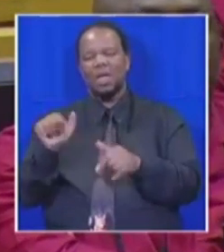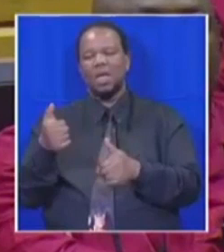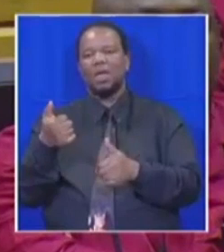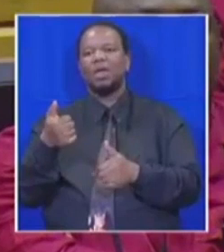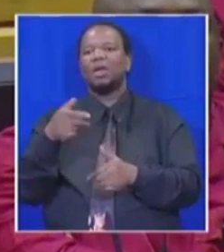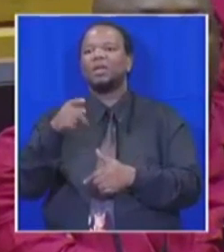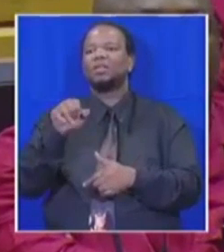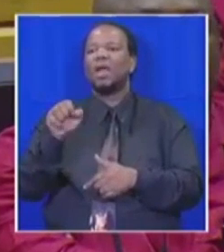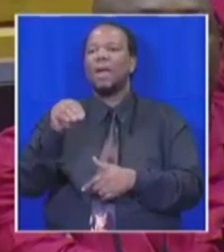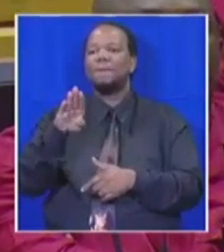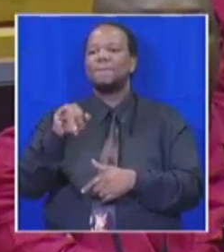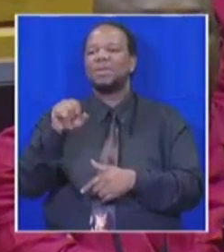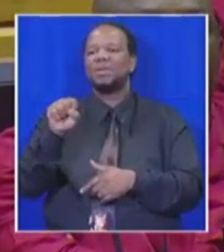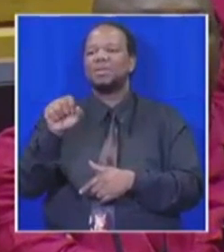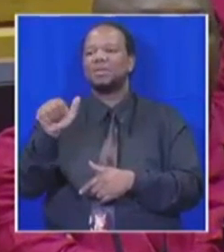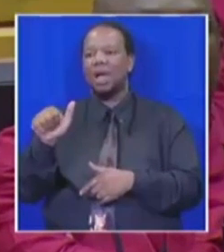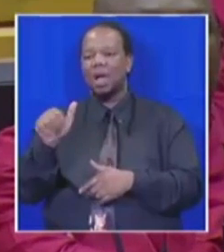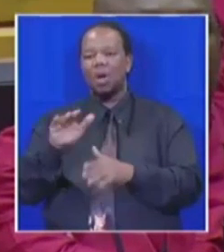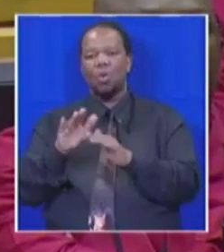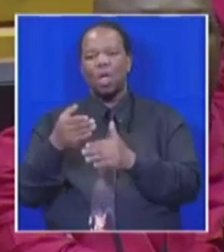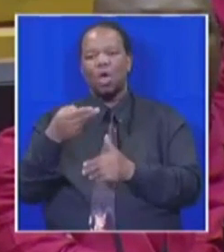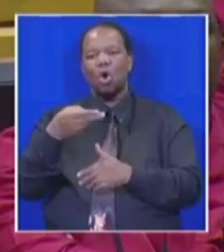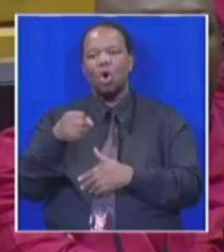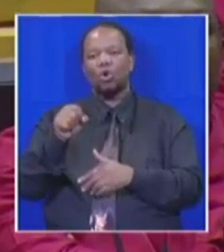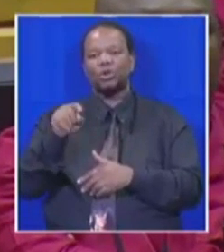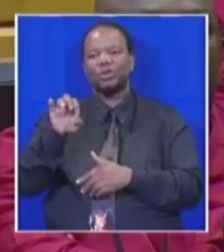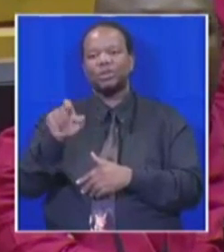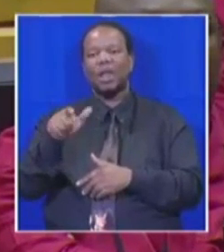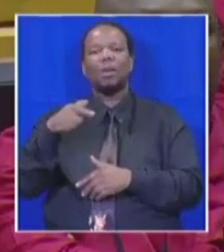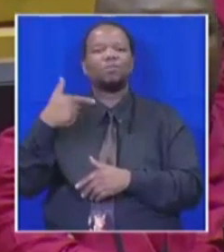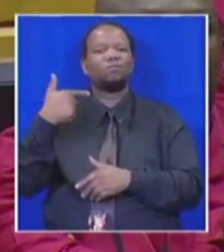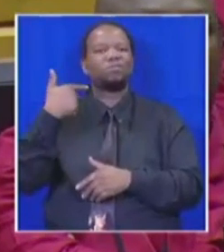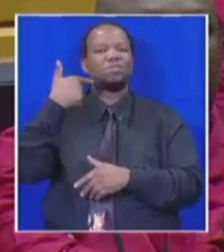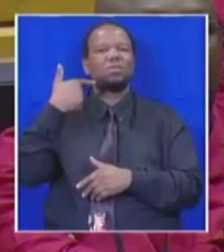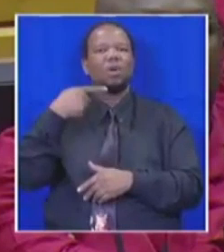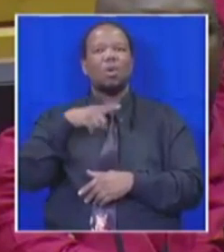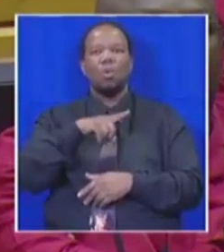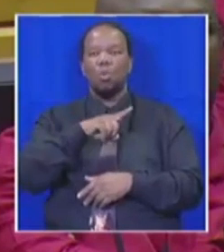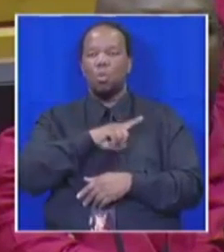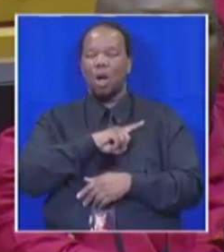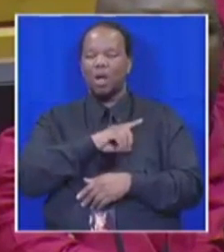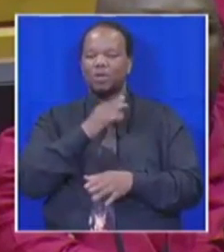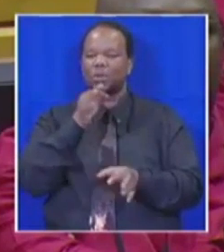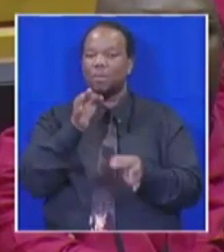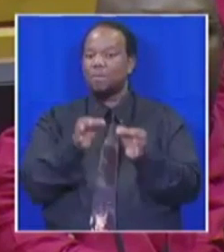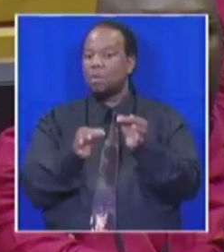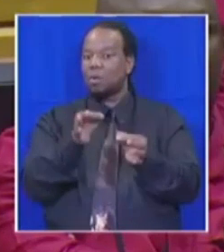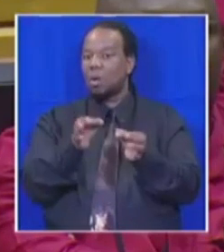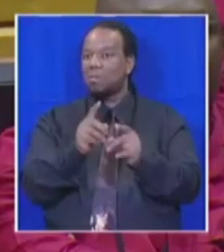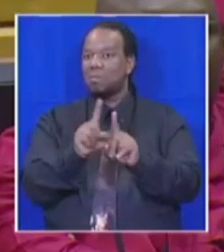Ekurhuleni, Situga Hostel by ANC members because of hooliganism and political